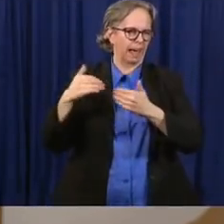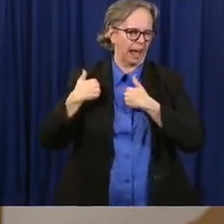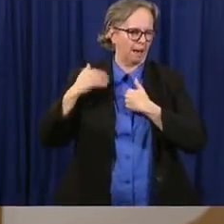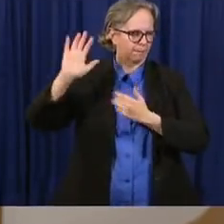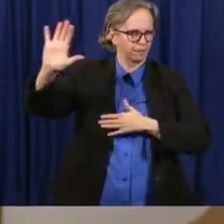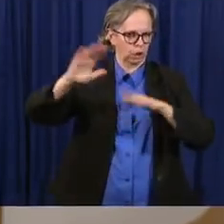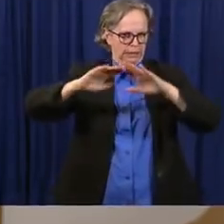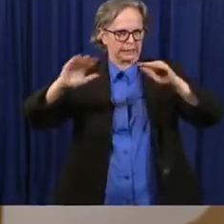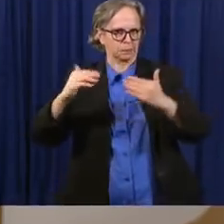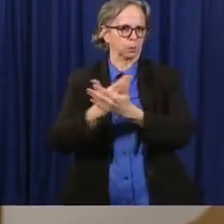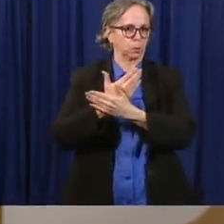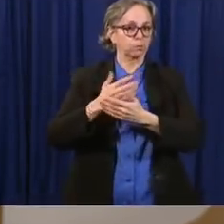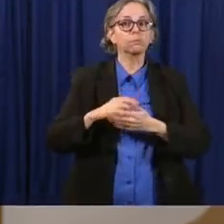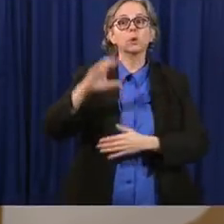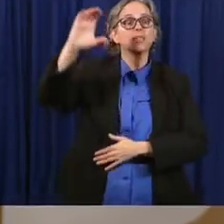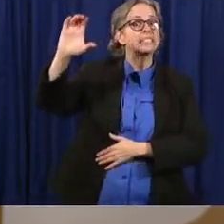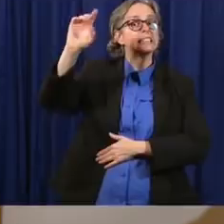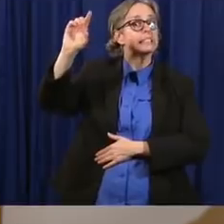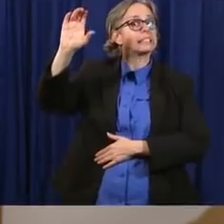CDC has now